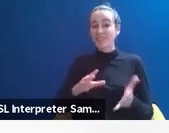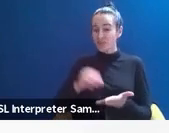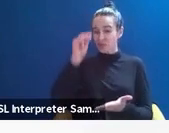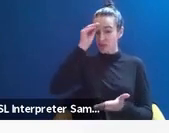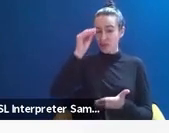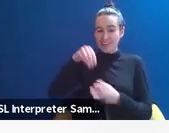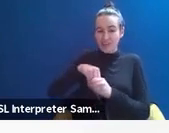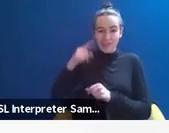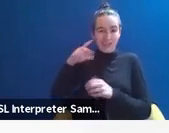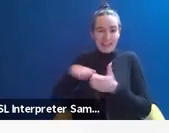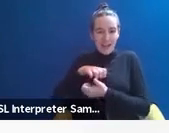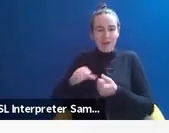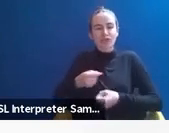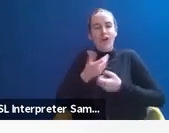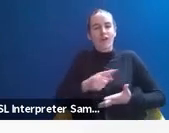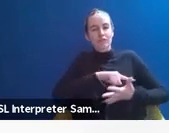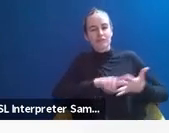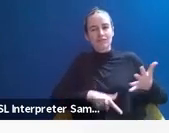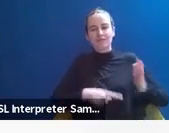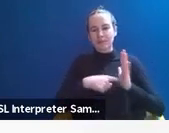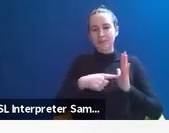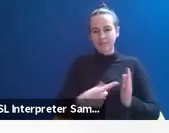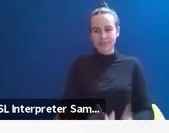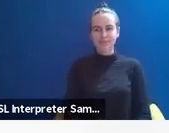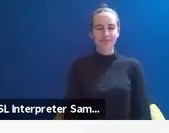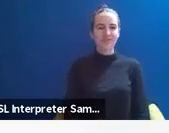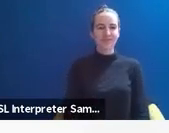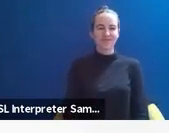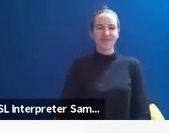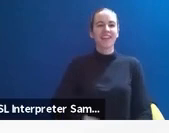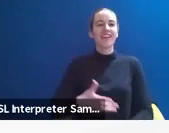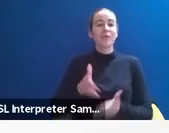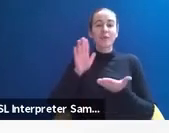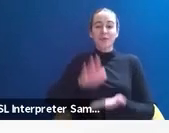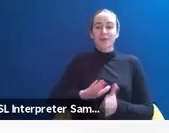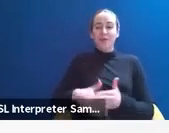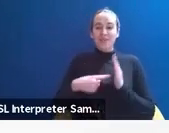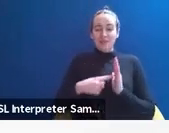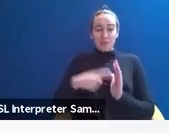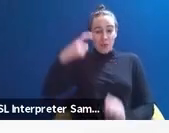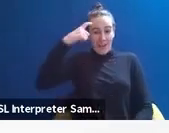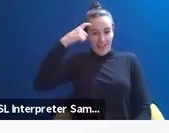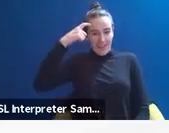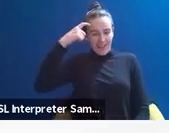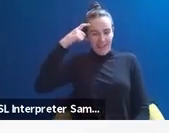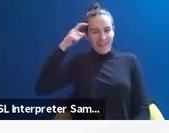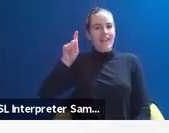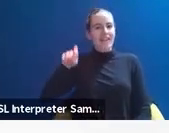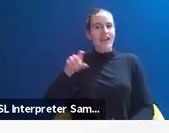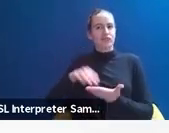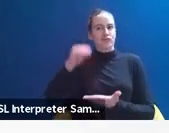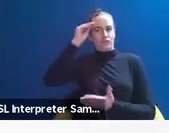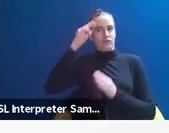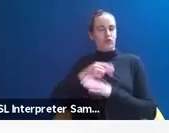is the cause of these symptoms. In order to alleviate the symptoms, the brain has to learn to use other